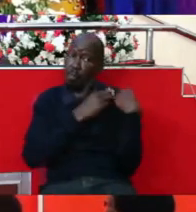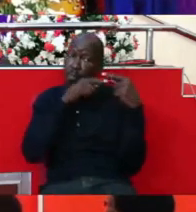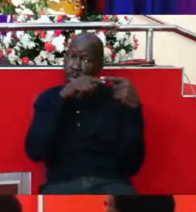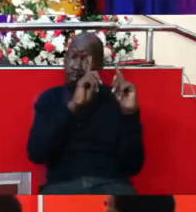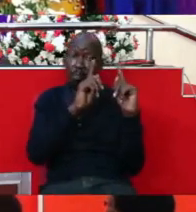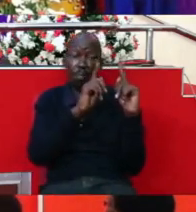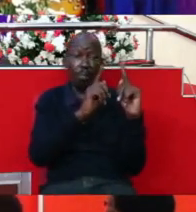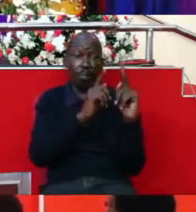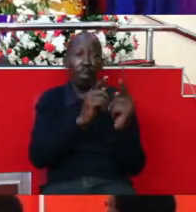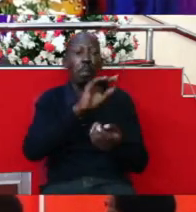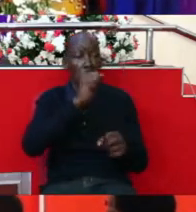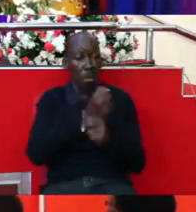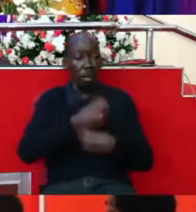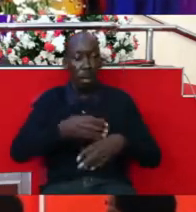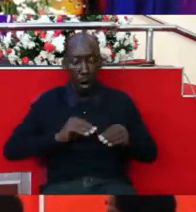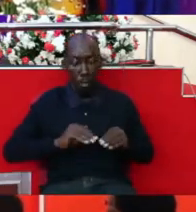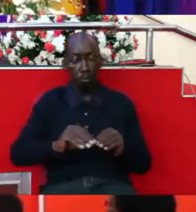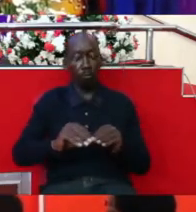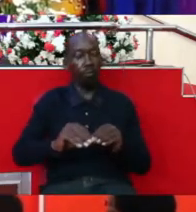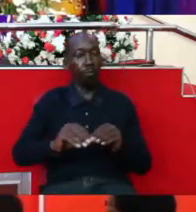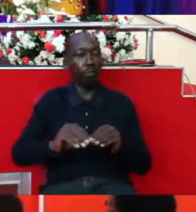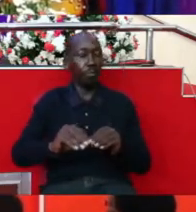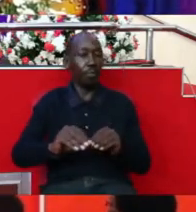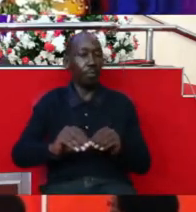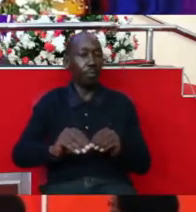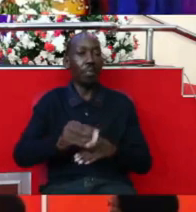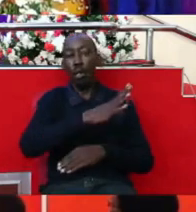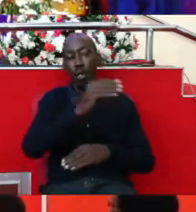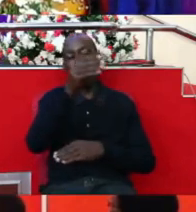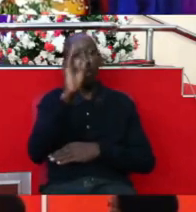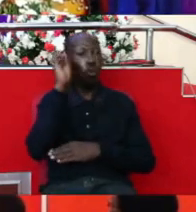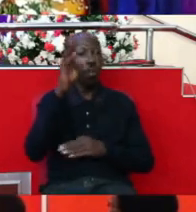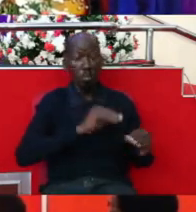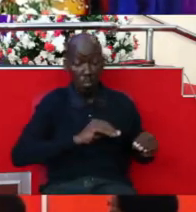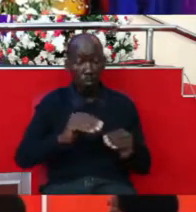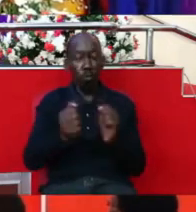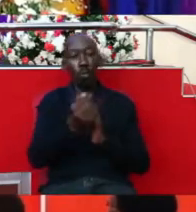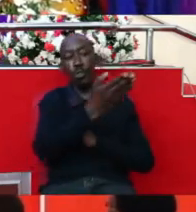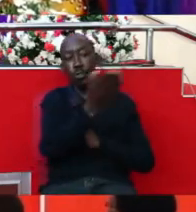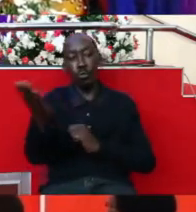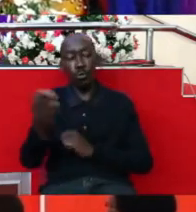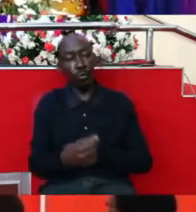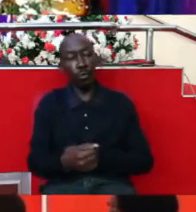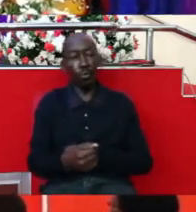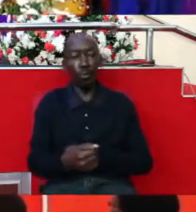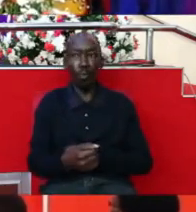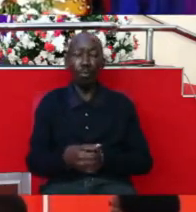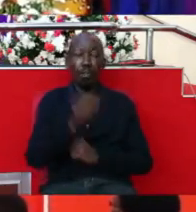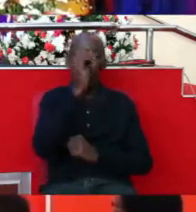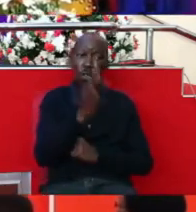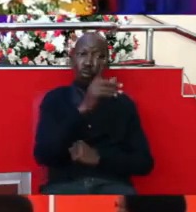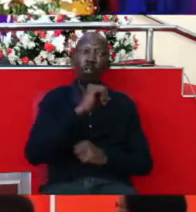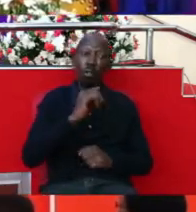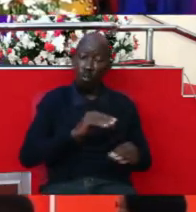adichoeni. And make a move. Na muanze kuondoka. And God will move with you. Na Mungu ataondoka pamoja nanyi. If you don't